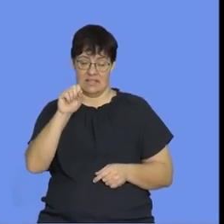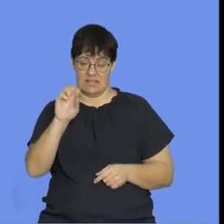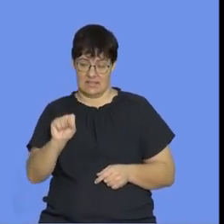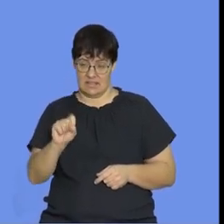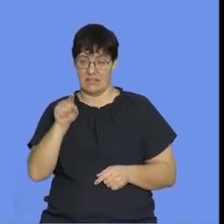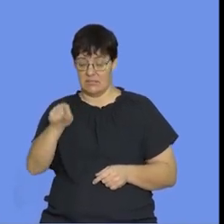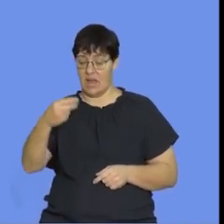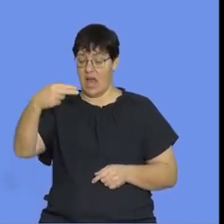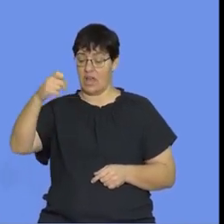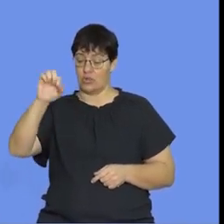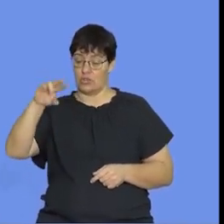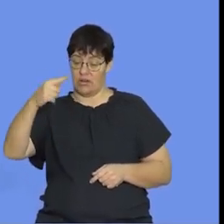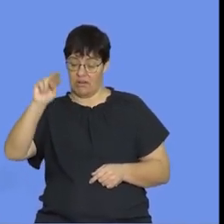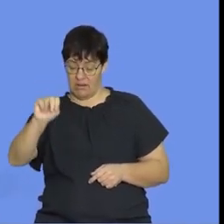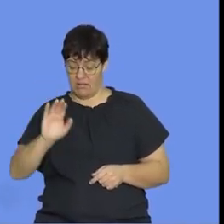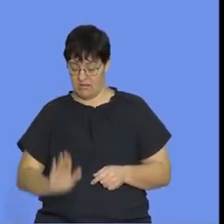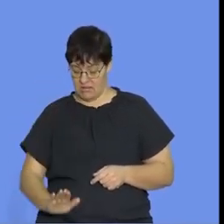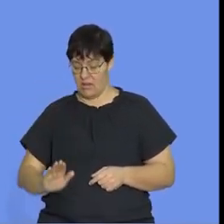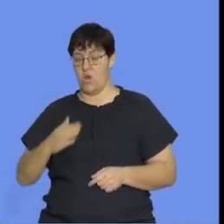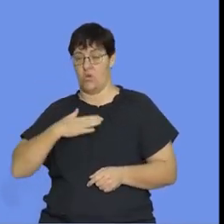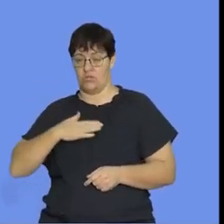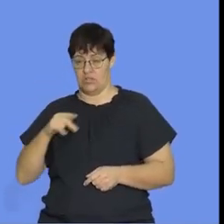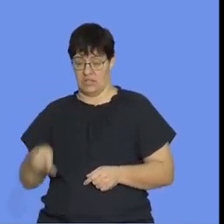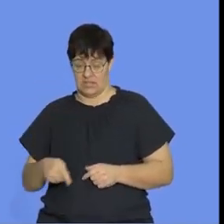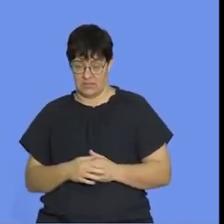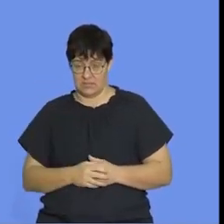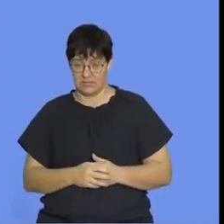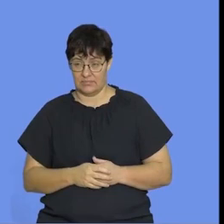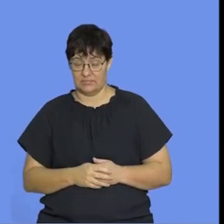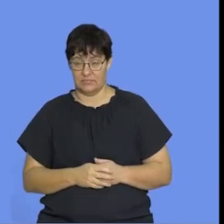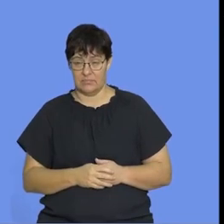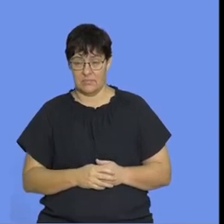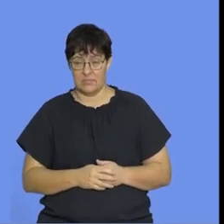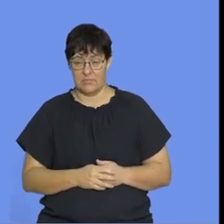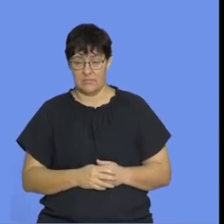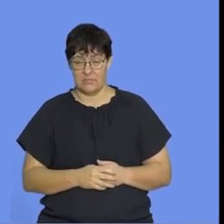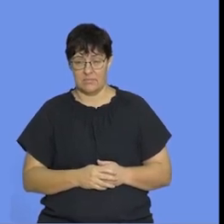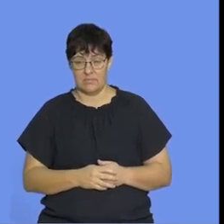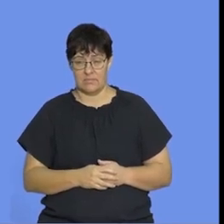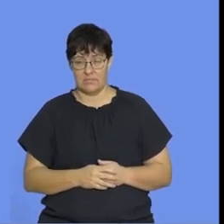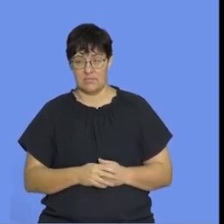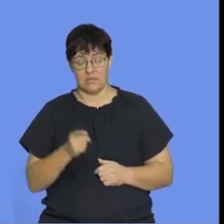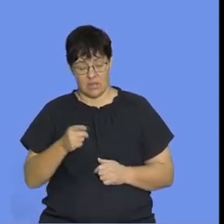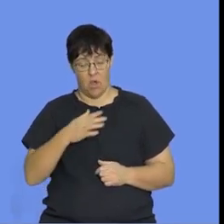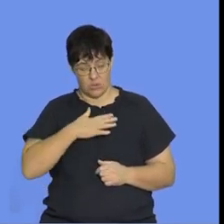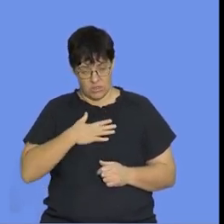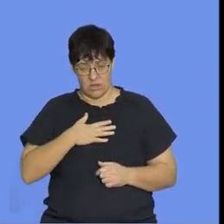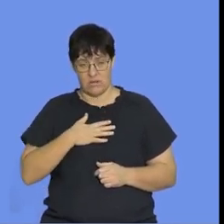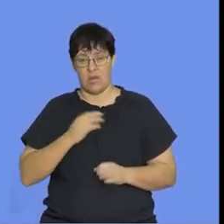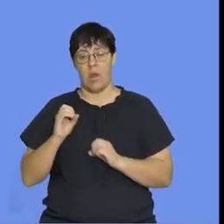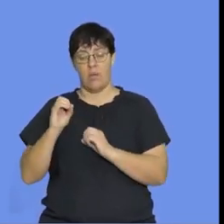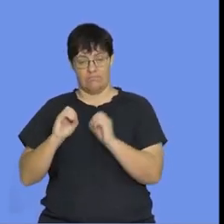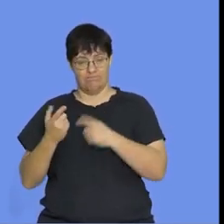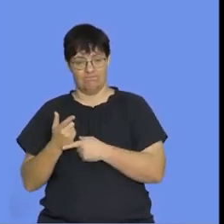our reactants, okay? Now, also, oxygen is a molecule of an element. So